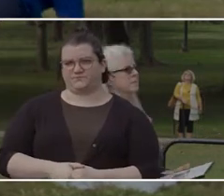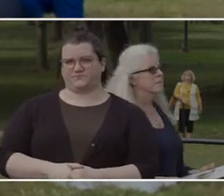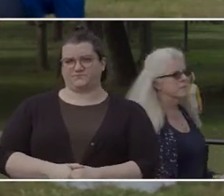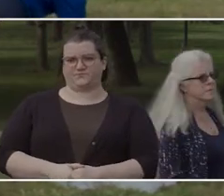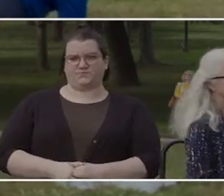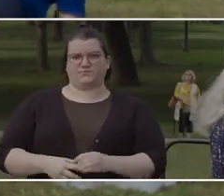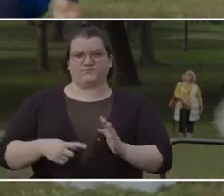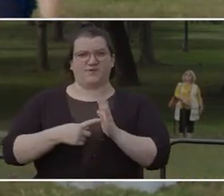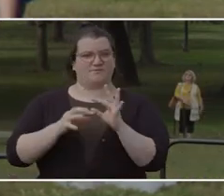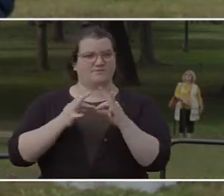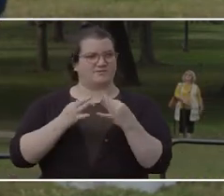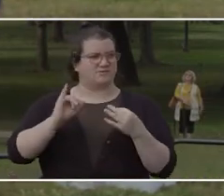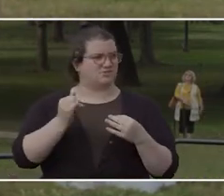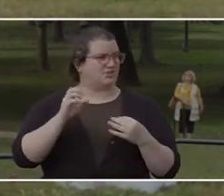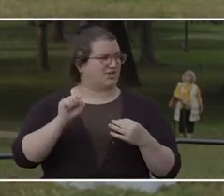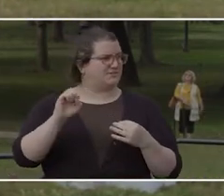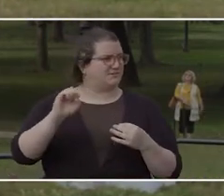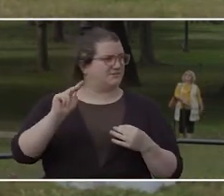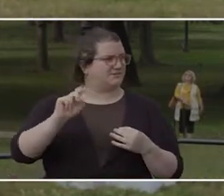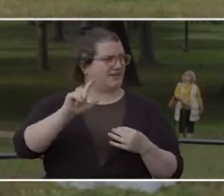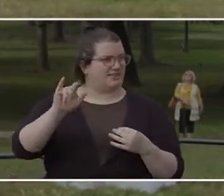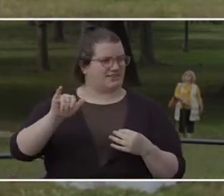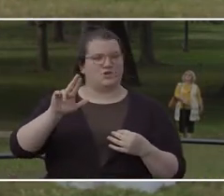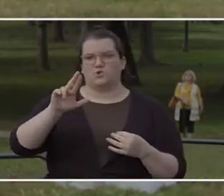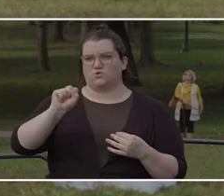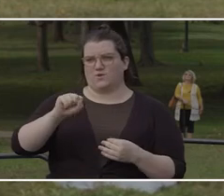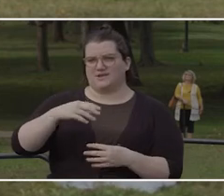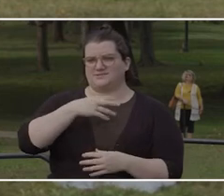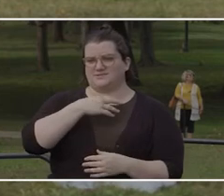On behalf of the family of James Stephen Kelly, U.S. Navy.